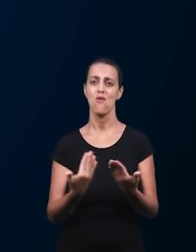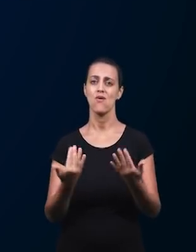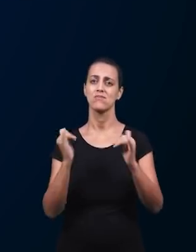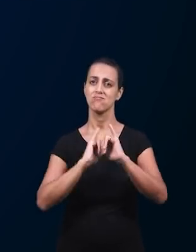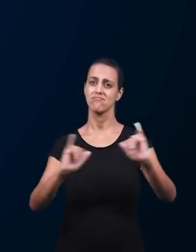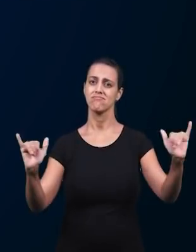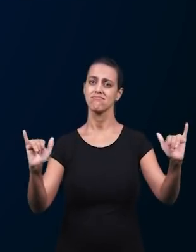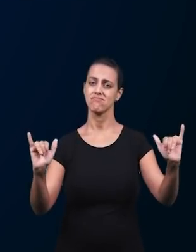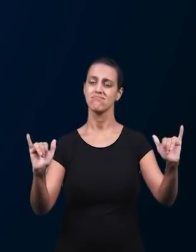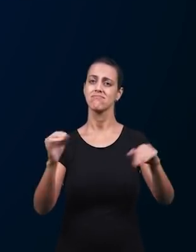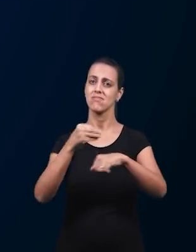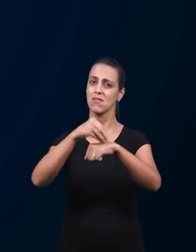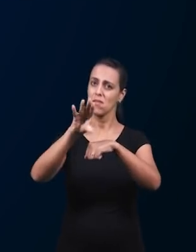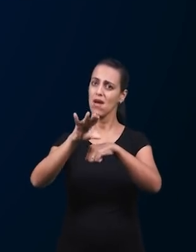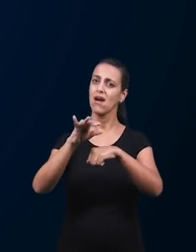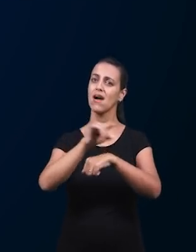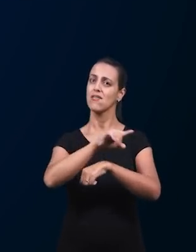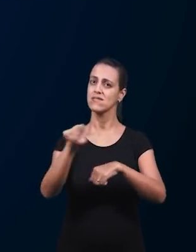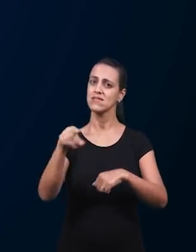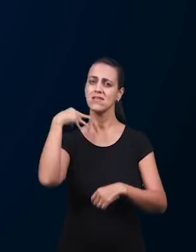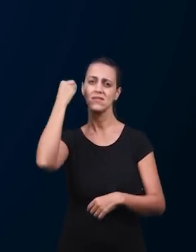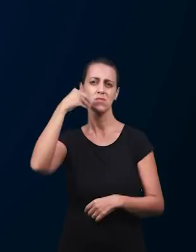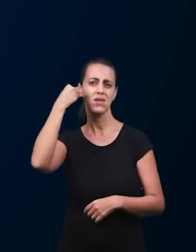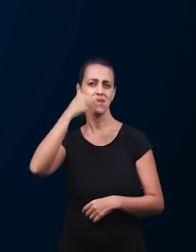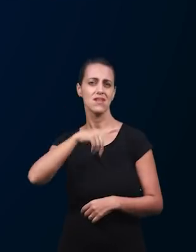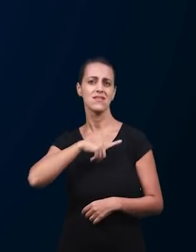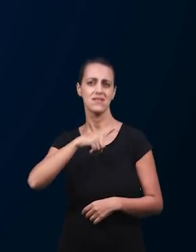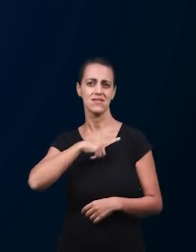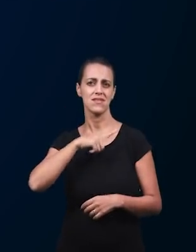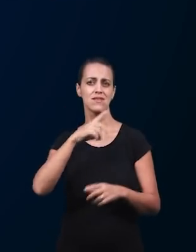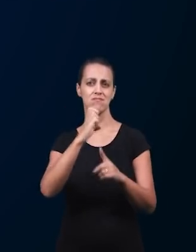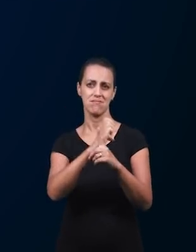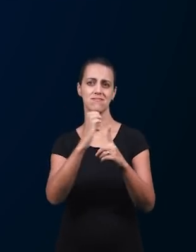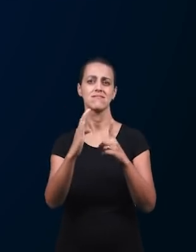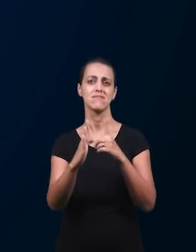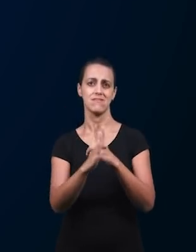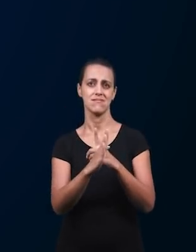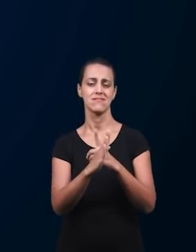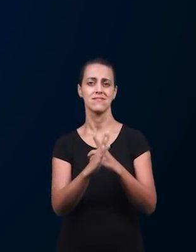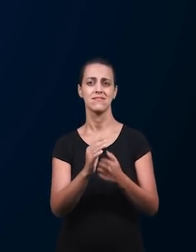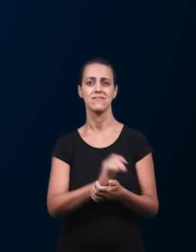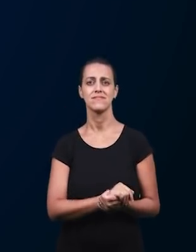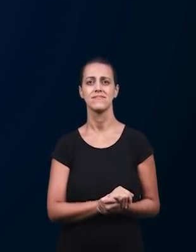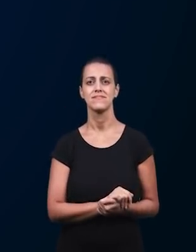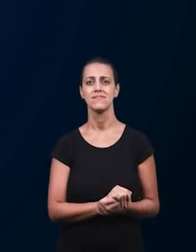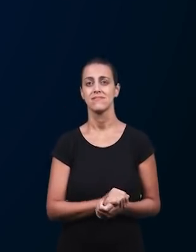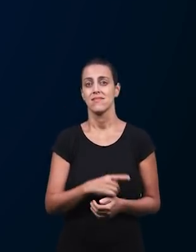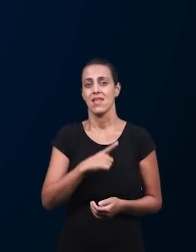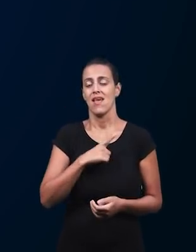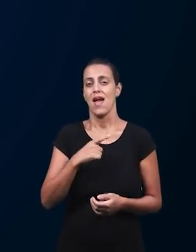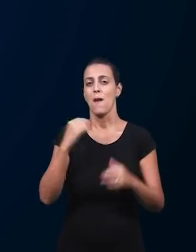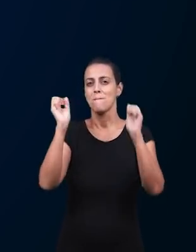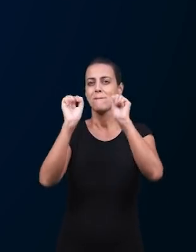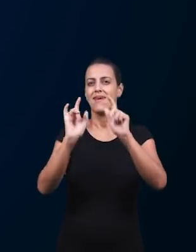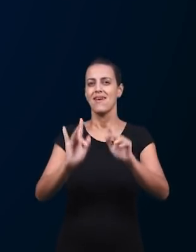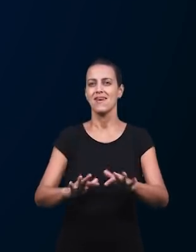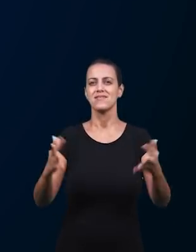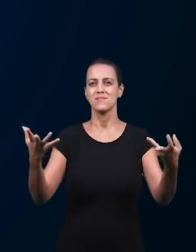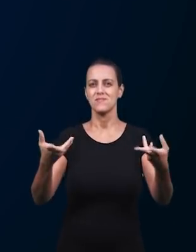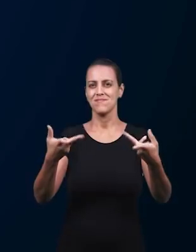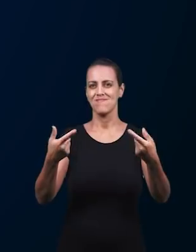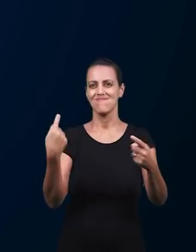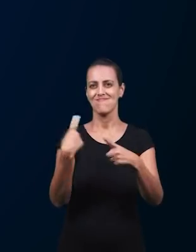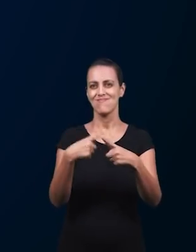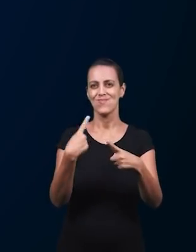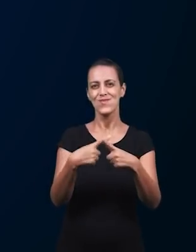the experience that we have had with the Sunday school, with the ladies group, and it has been a great blessing